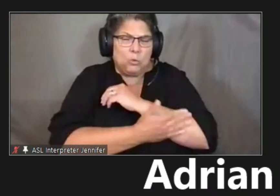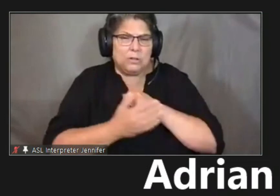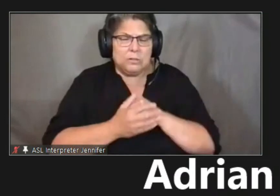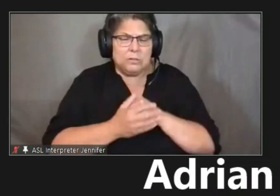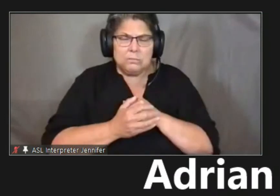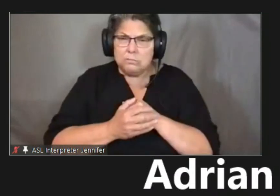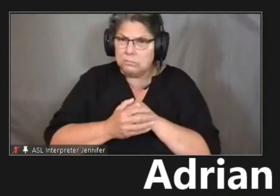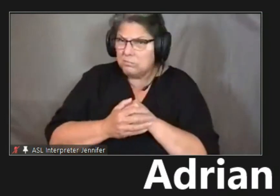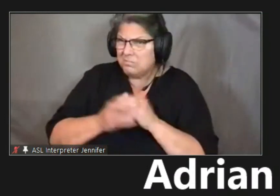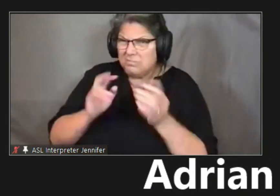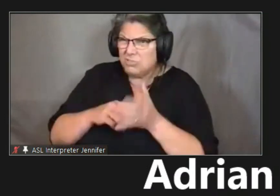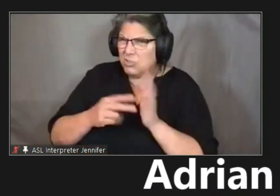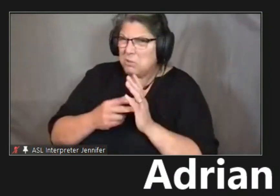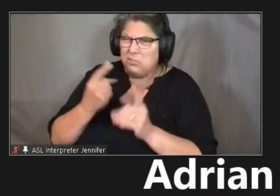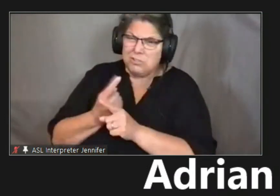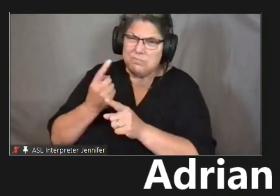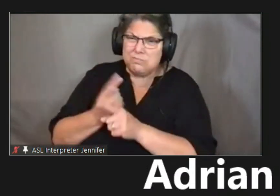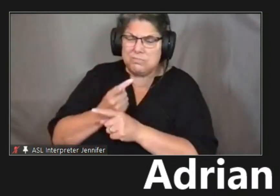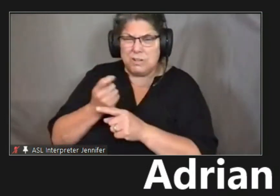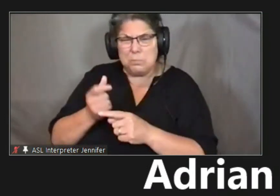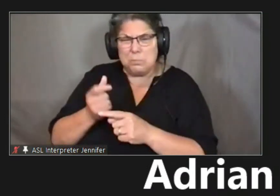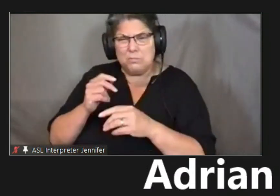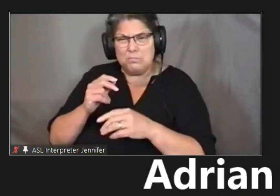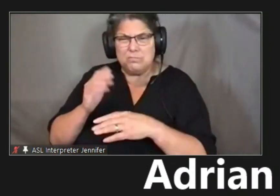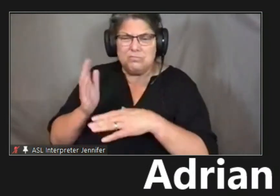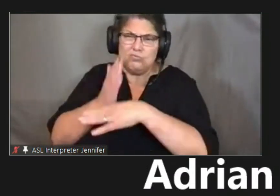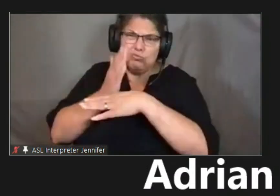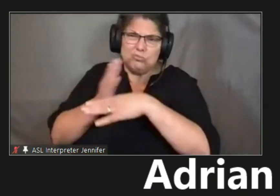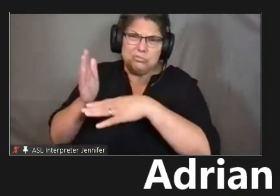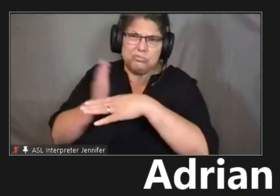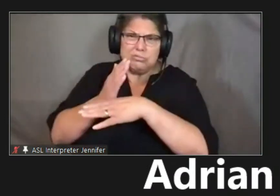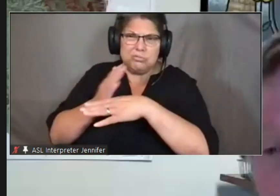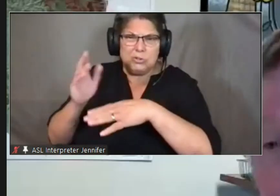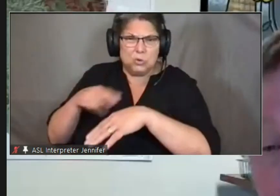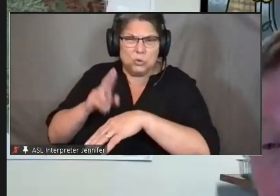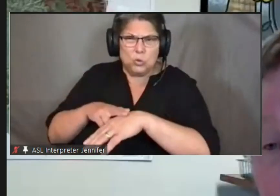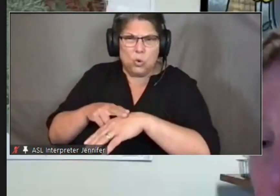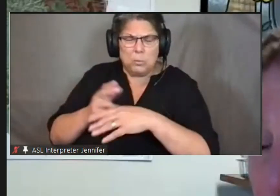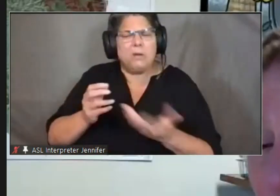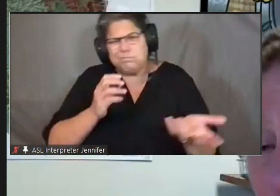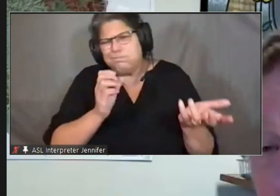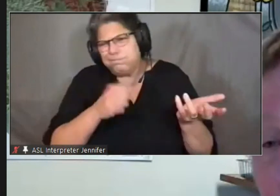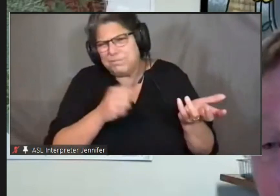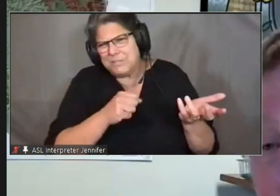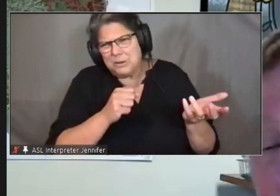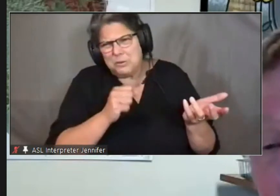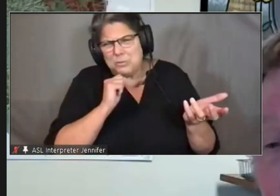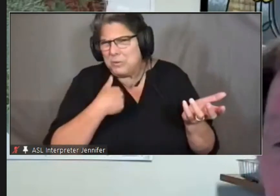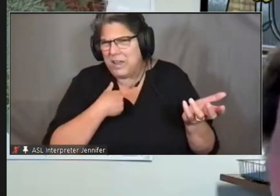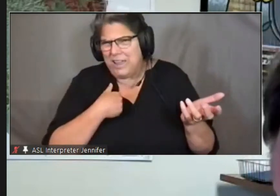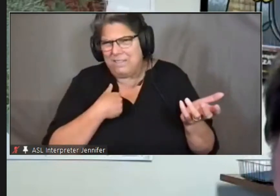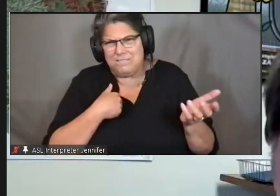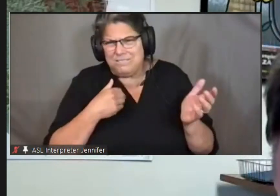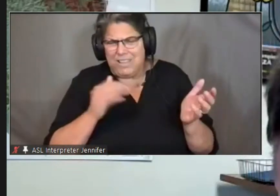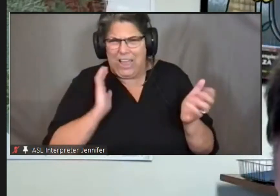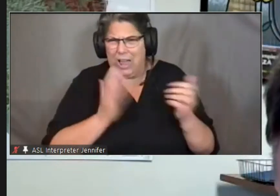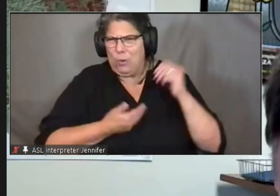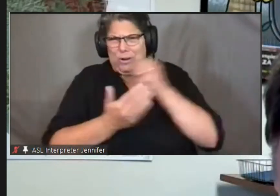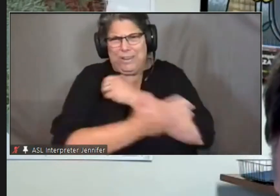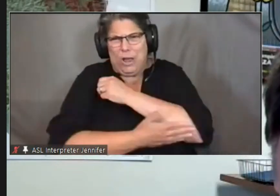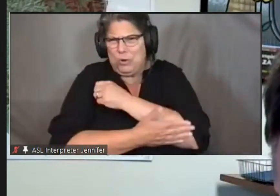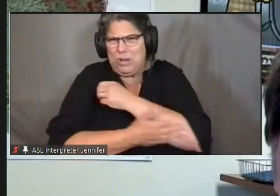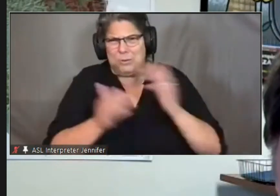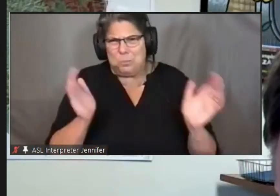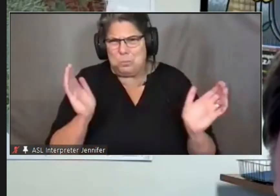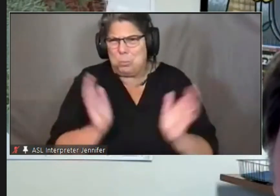It could just sort of be normal statistical variation with a fairly small sample size. Yes, yeah, we have a small county, and so when we compare ourselves to some of